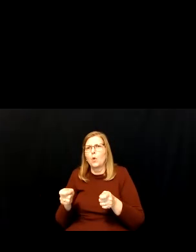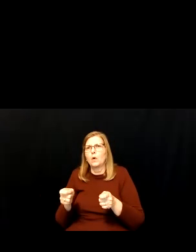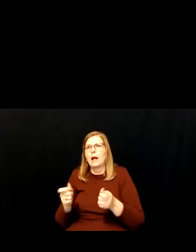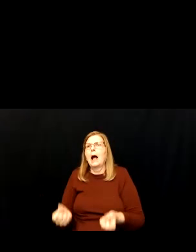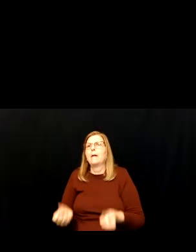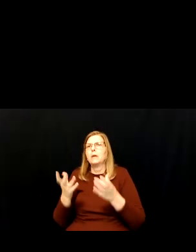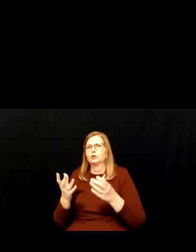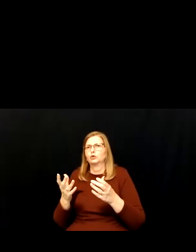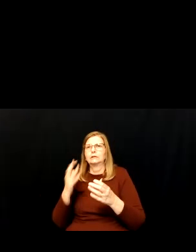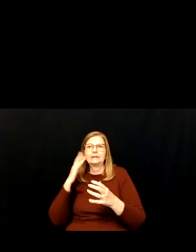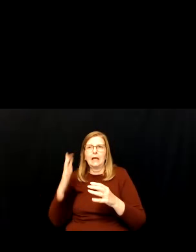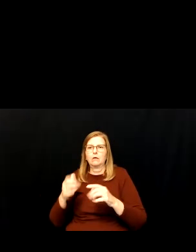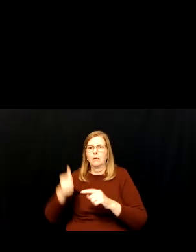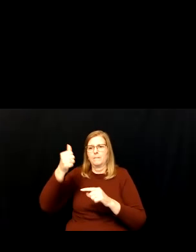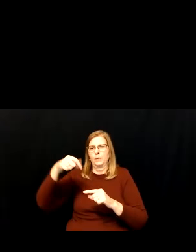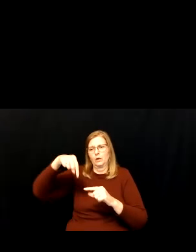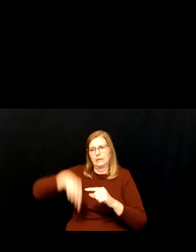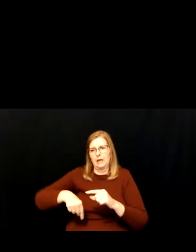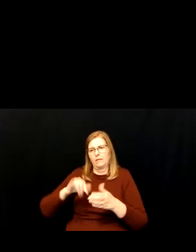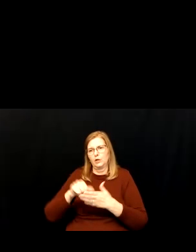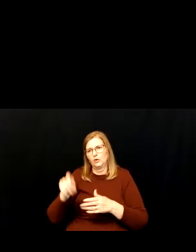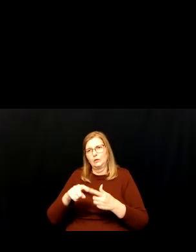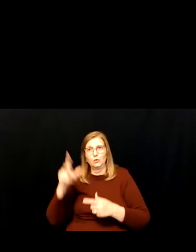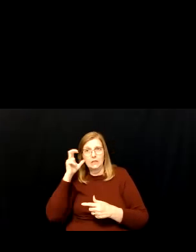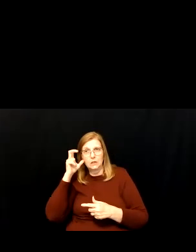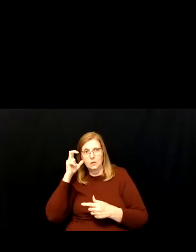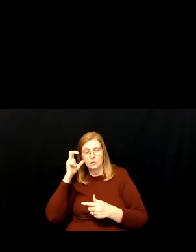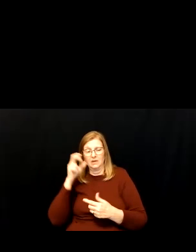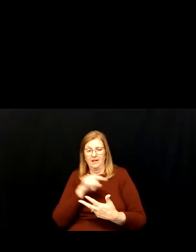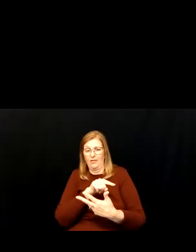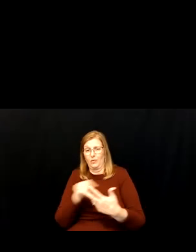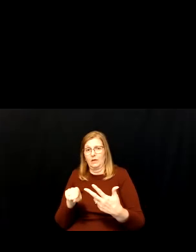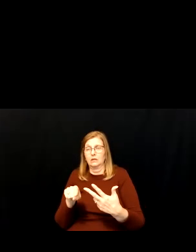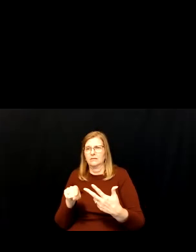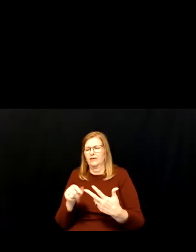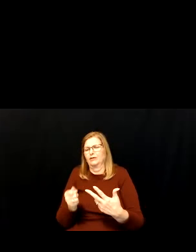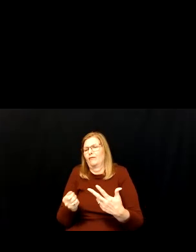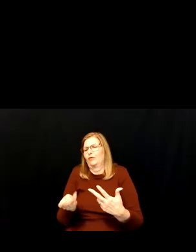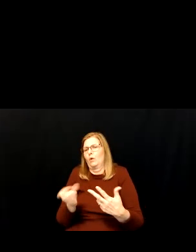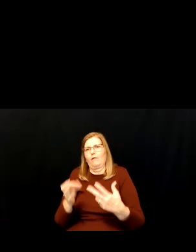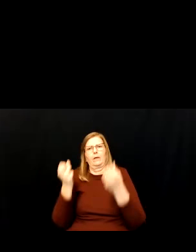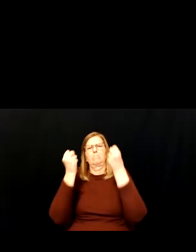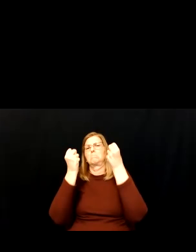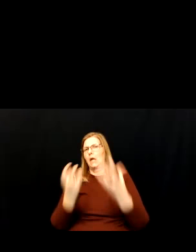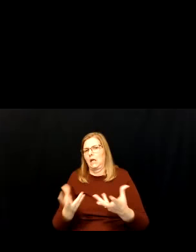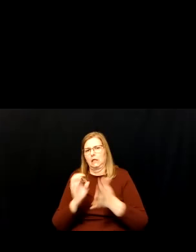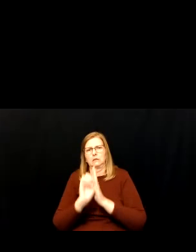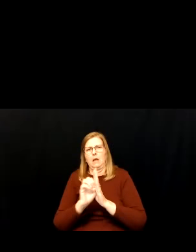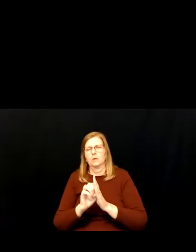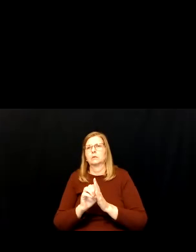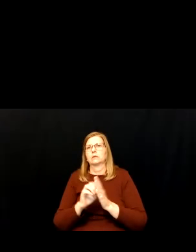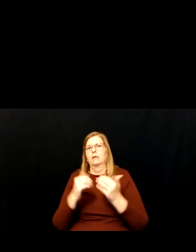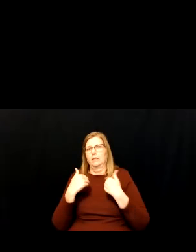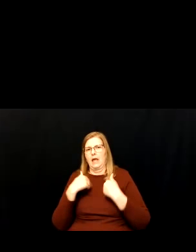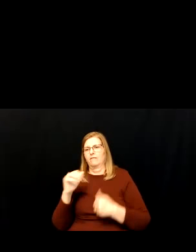of sound that you are hearing. Again, these are very few of the many different examples that Oklahoma Able